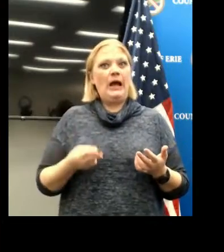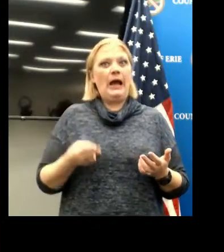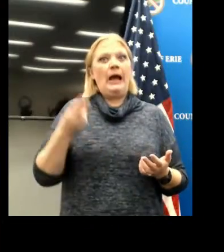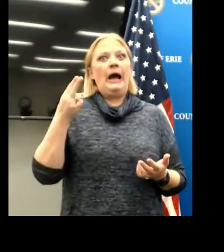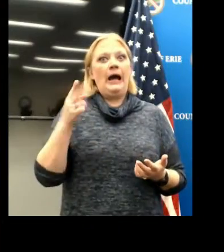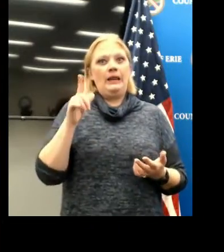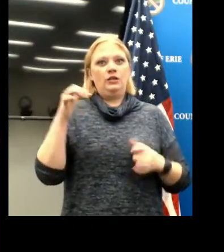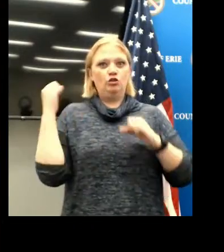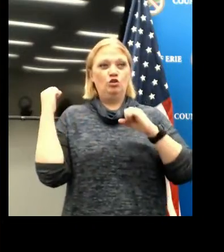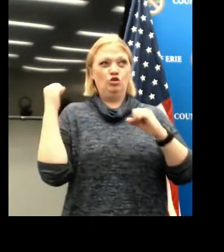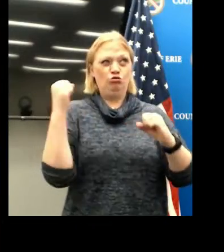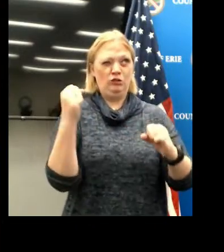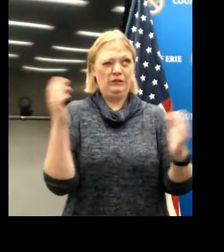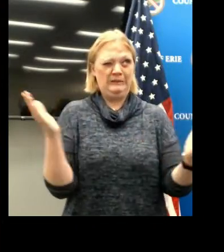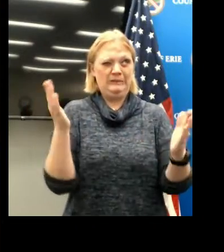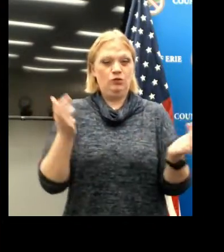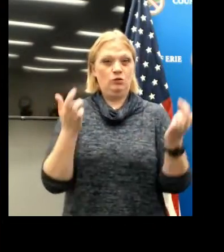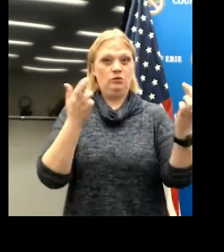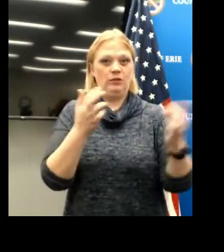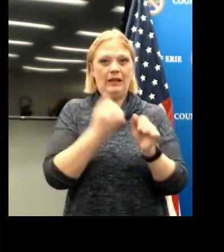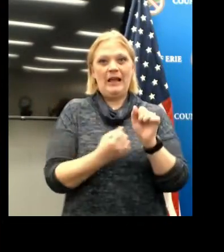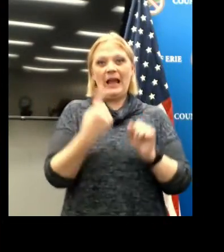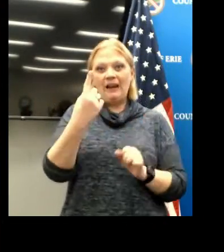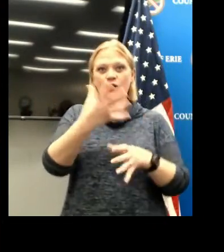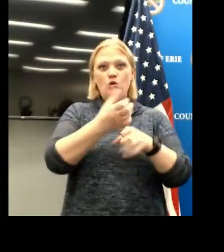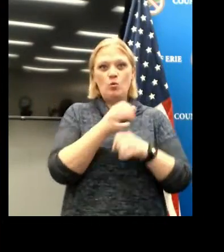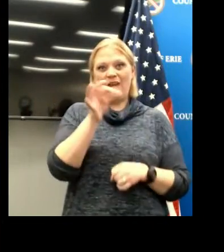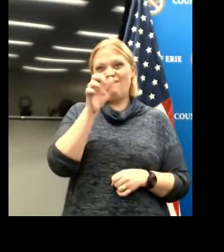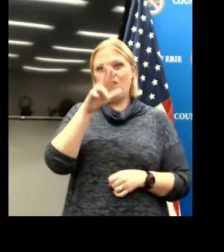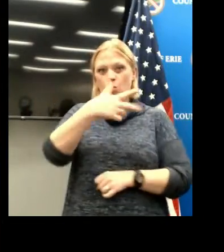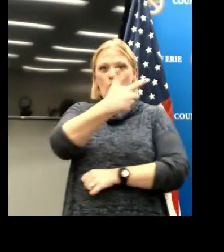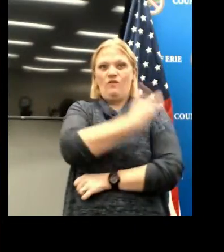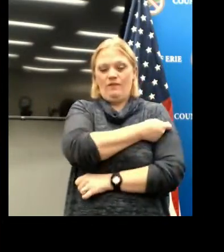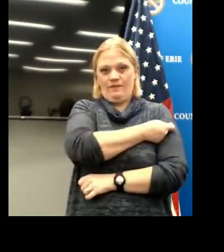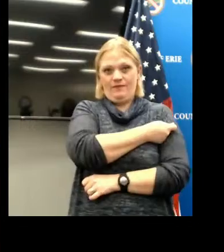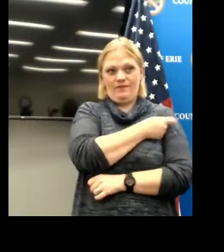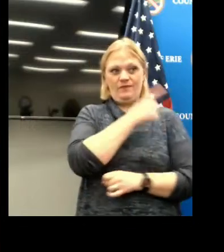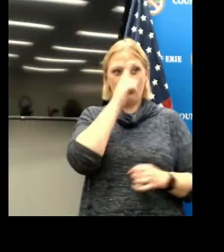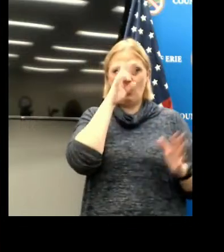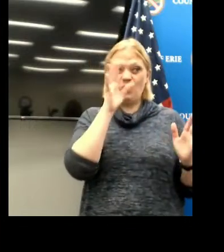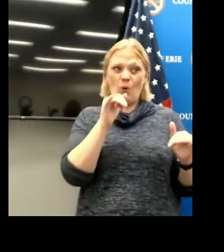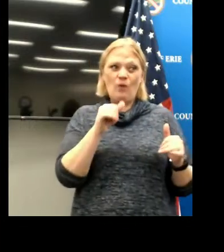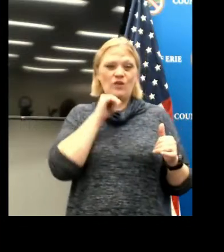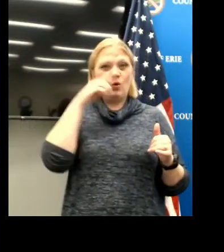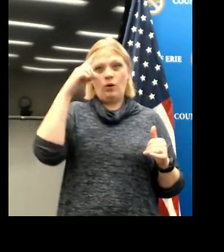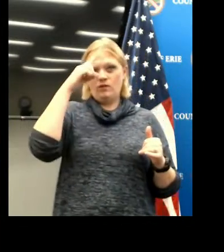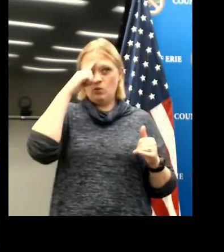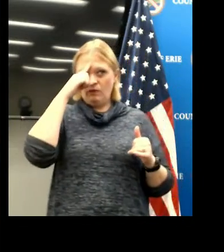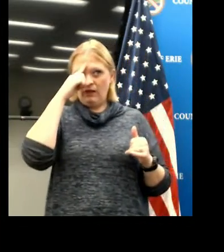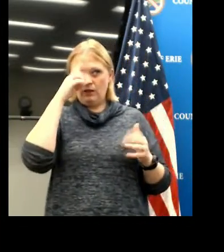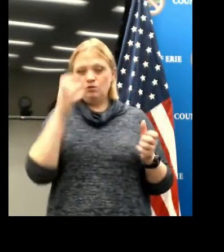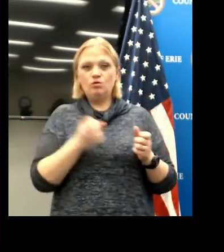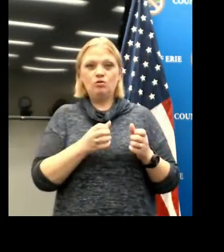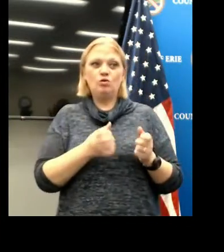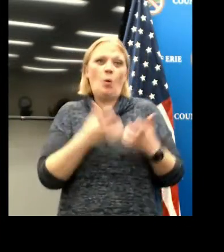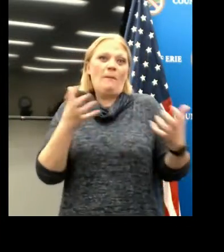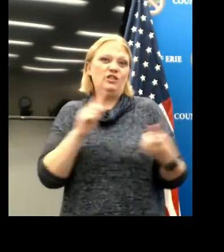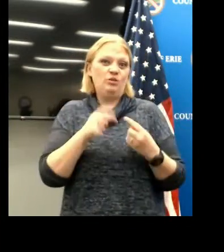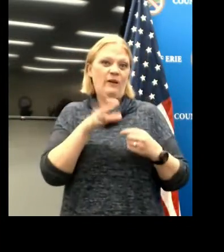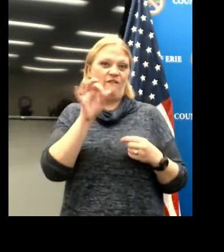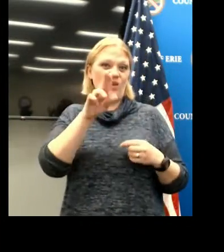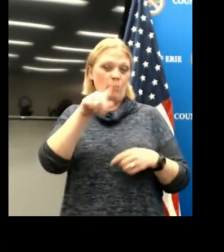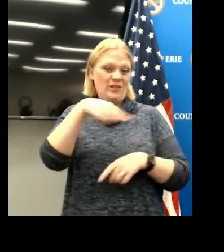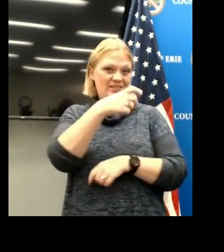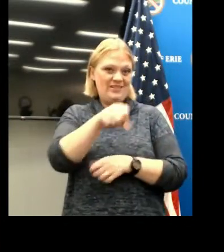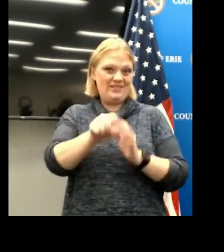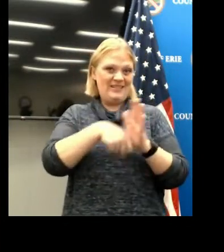recommend, strongly encourage everybody to get a flu vaccine. So hopefully we won't have to think so much about flu this season.